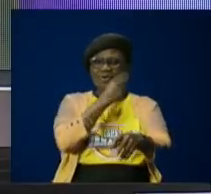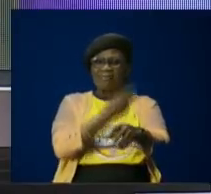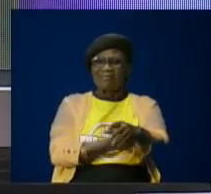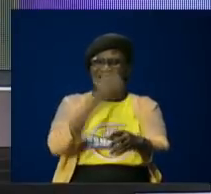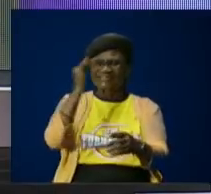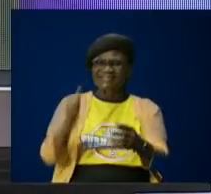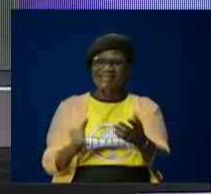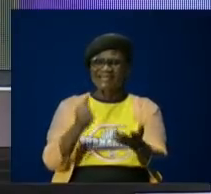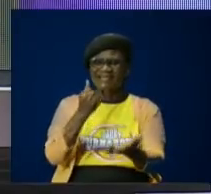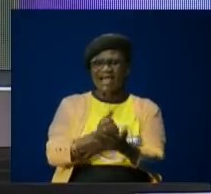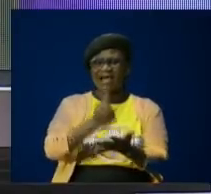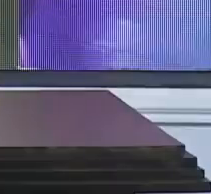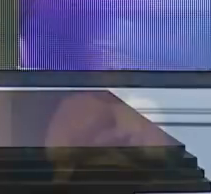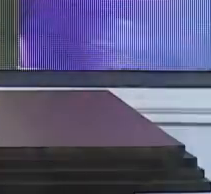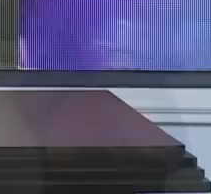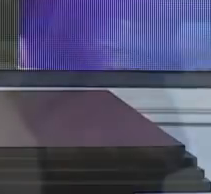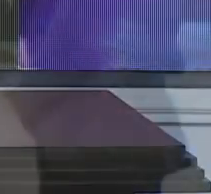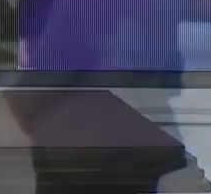Amen.